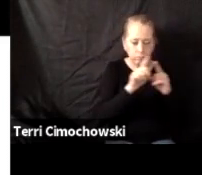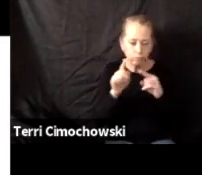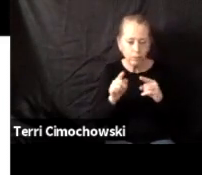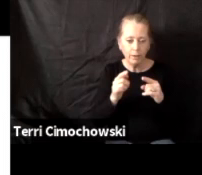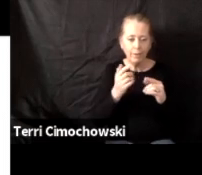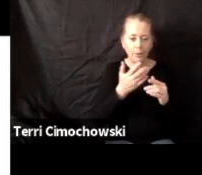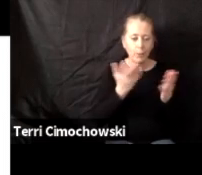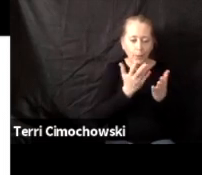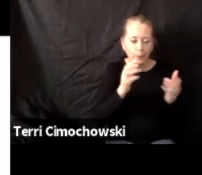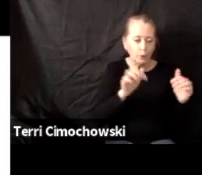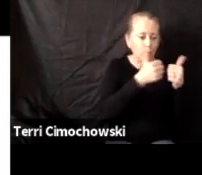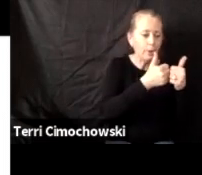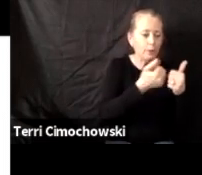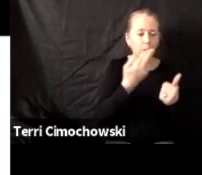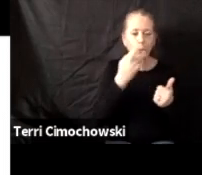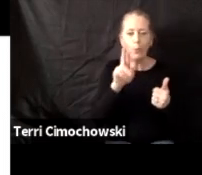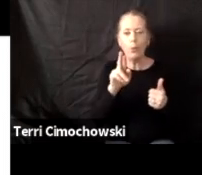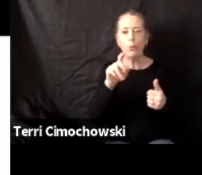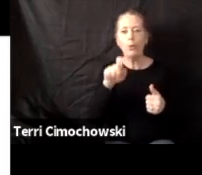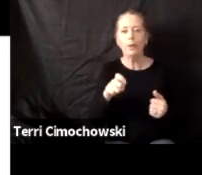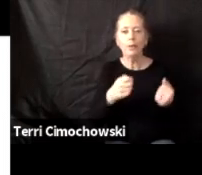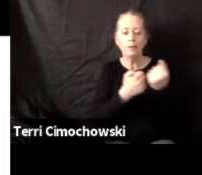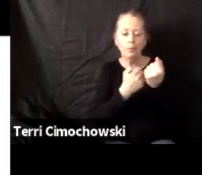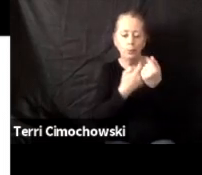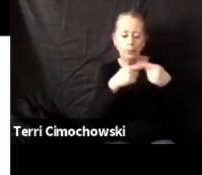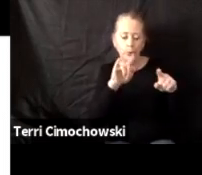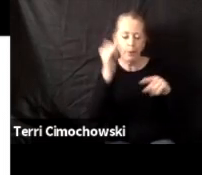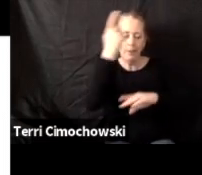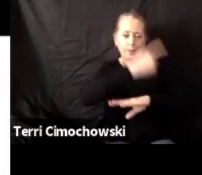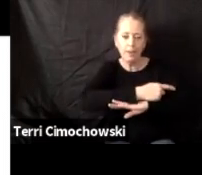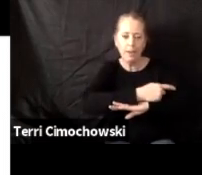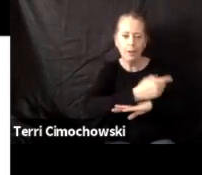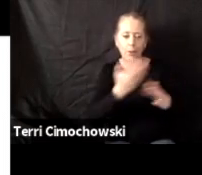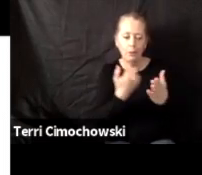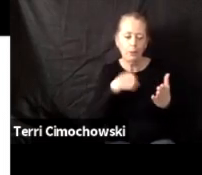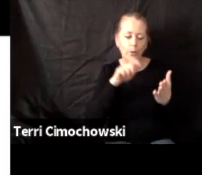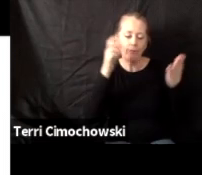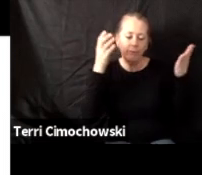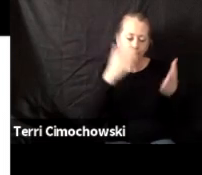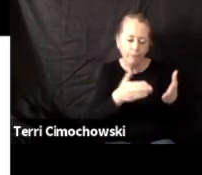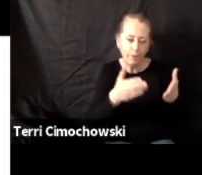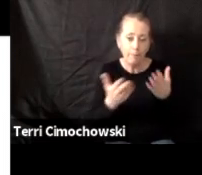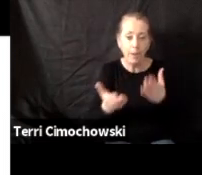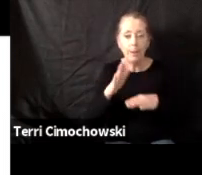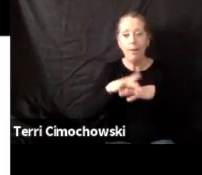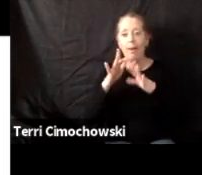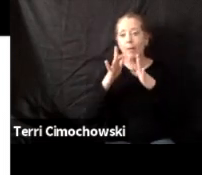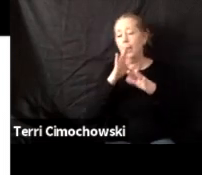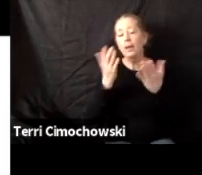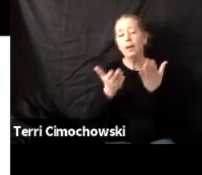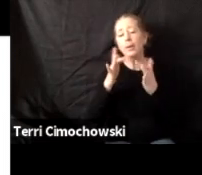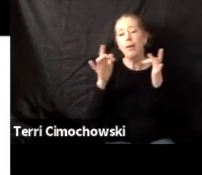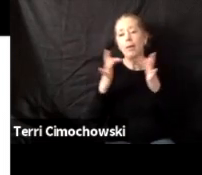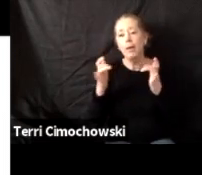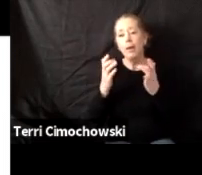they, take up a lot of support during the day or what we need to focus on, it might look different online. So that might change the minutes, which